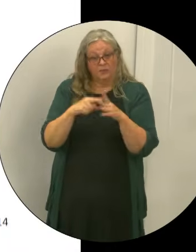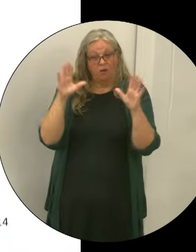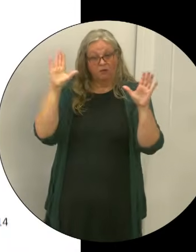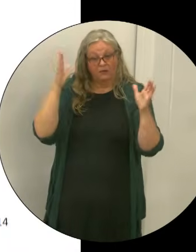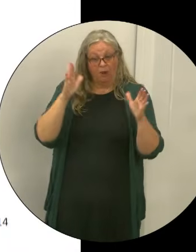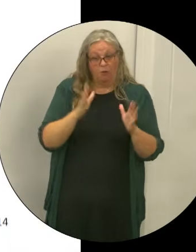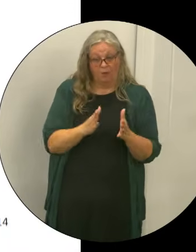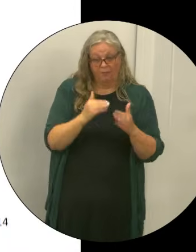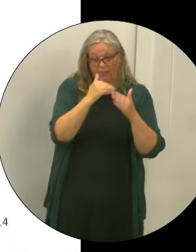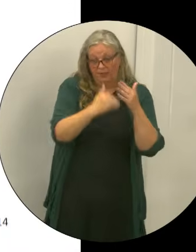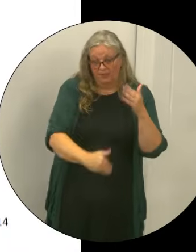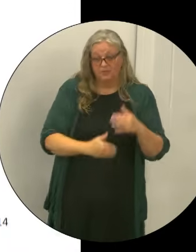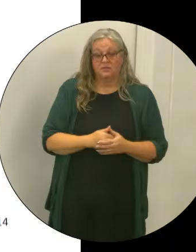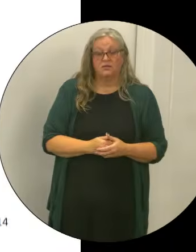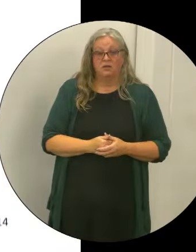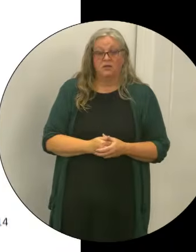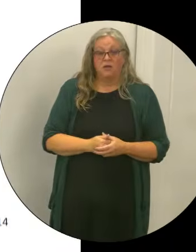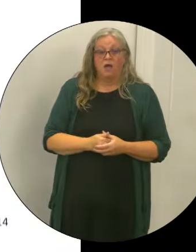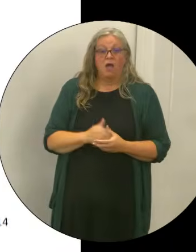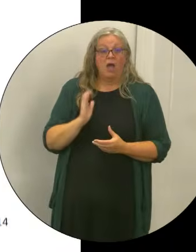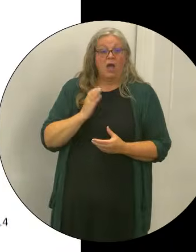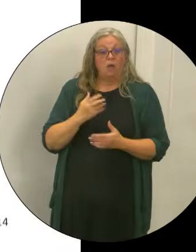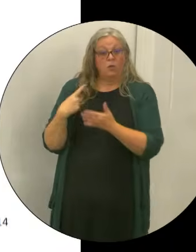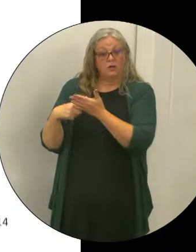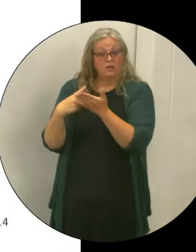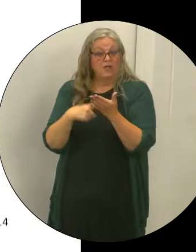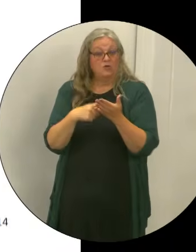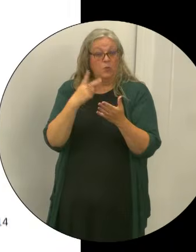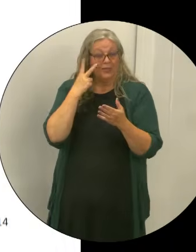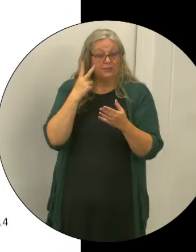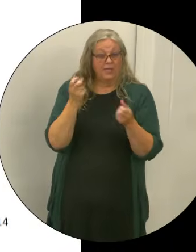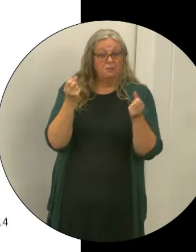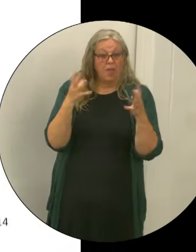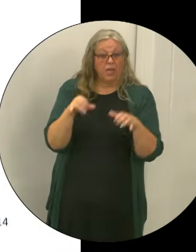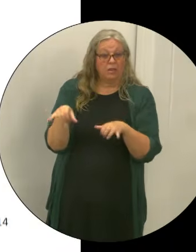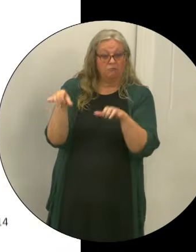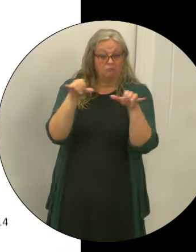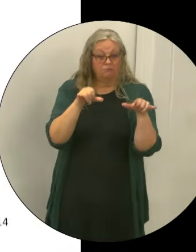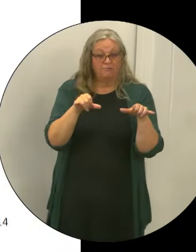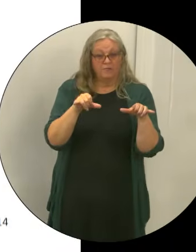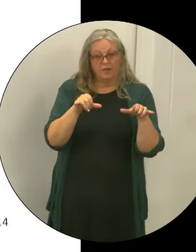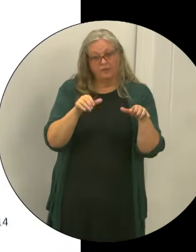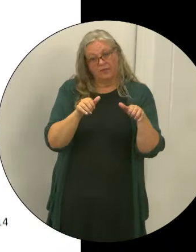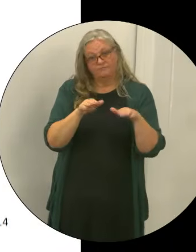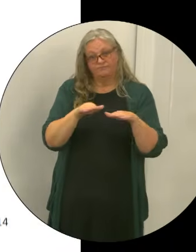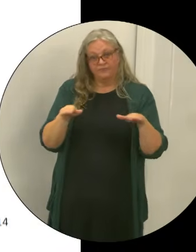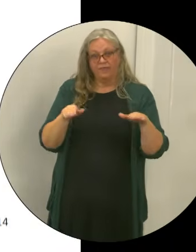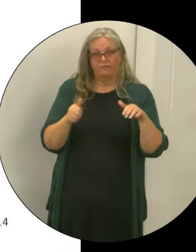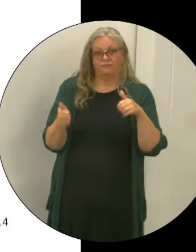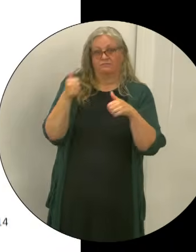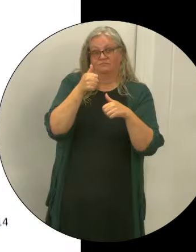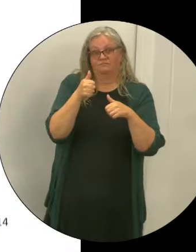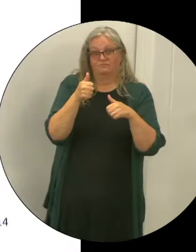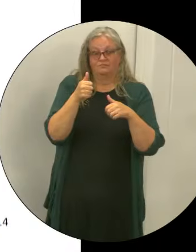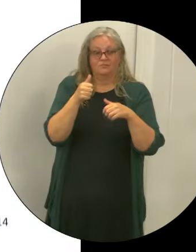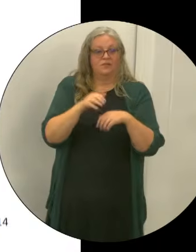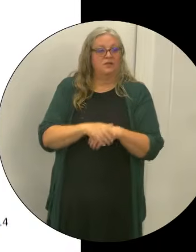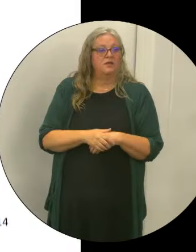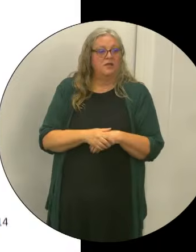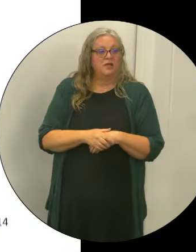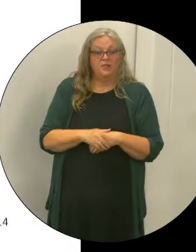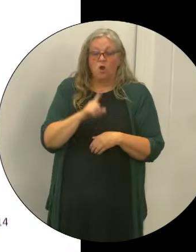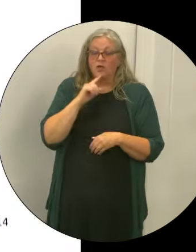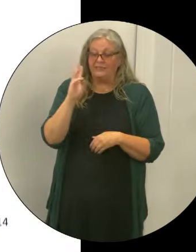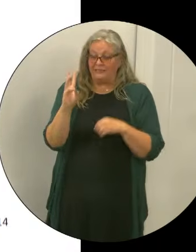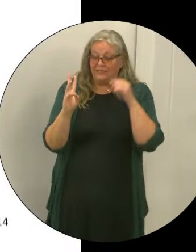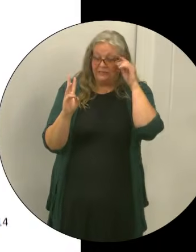list. From those conversations, we saw a lot of overlap in those high-level priorities. And I'm happy to say that there were a top 6